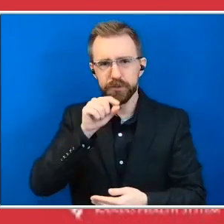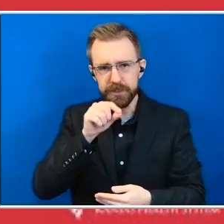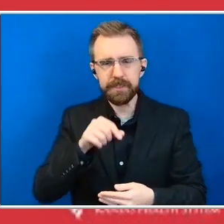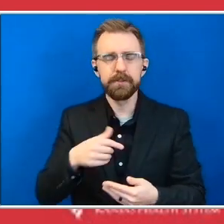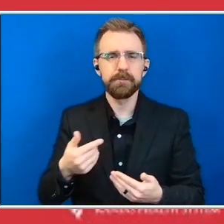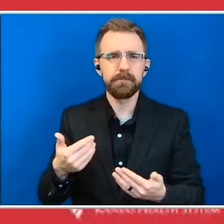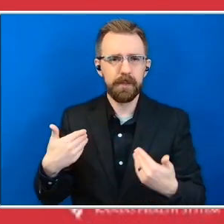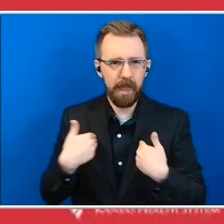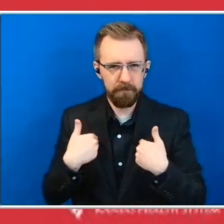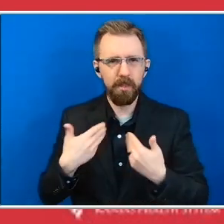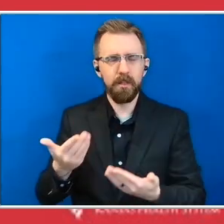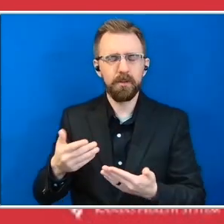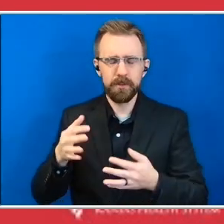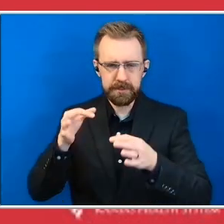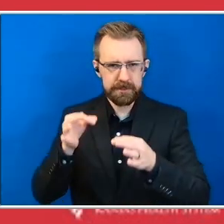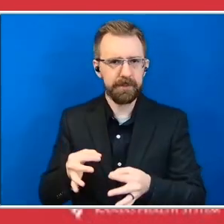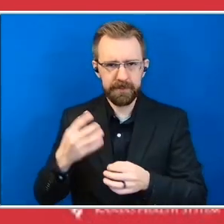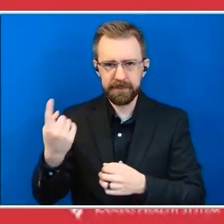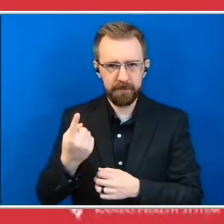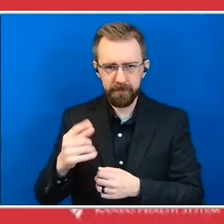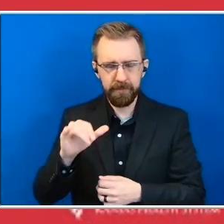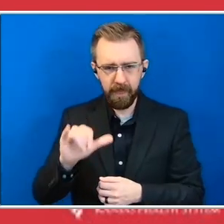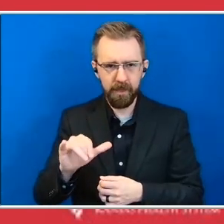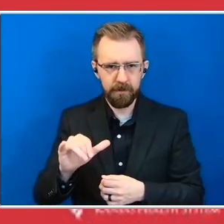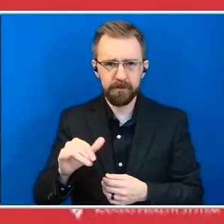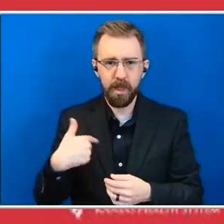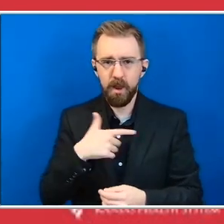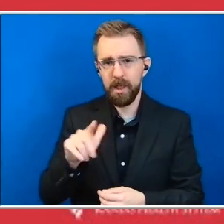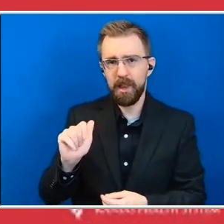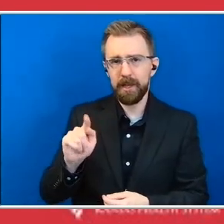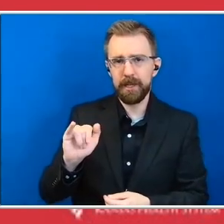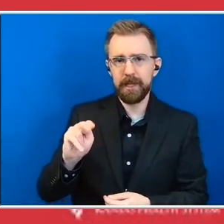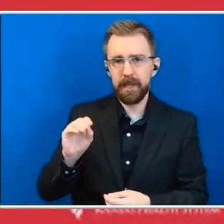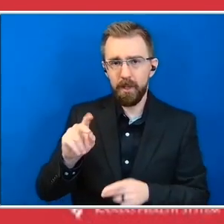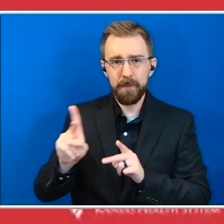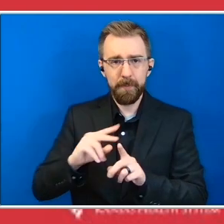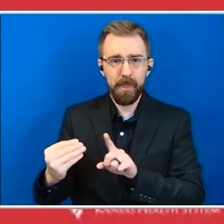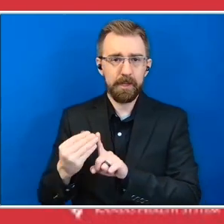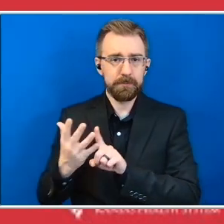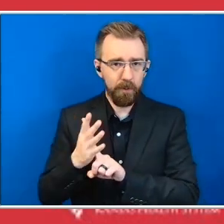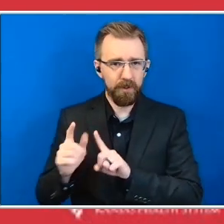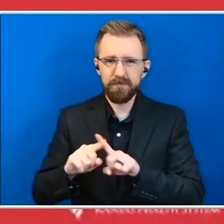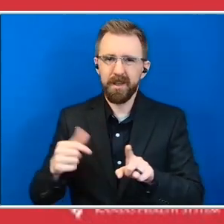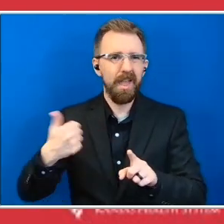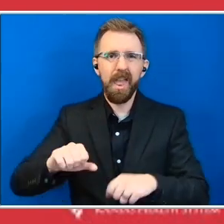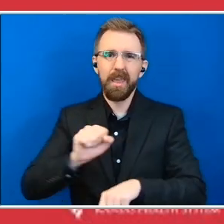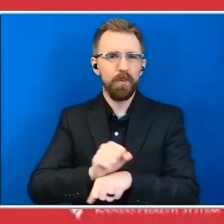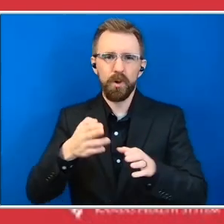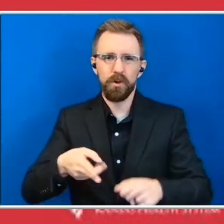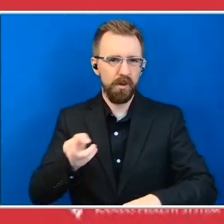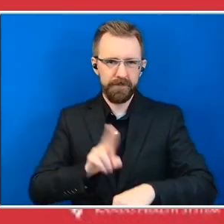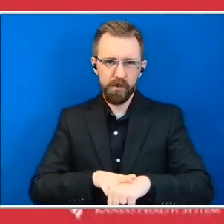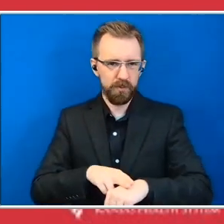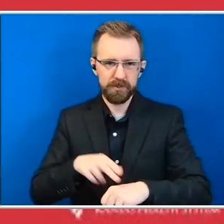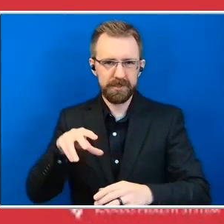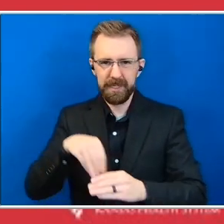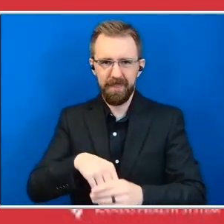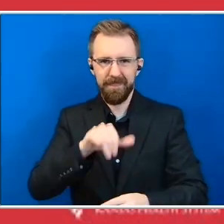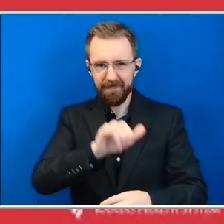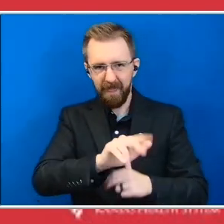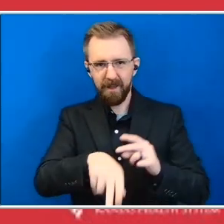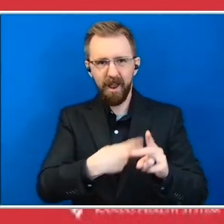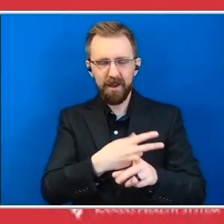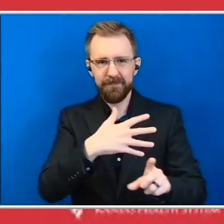it's definitely something that our Latinos are exposed to, but also any worker, of course, that is in that environment.